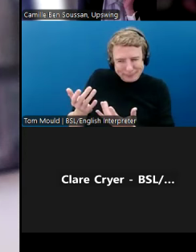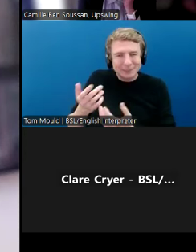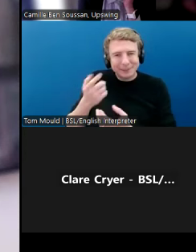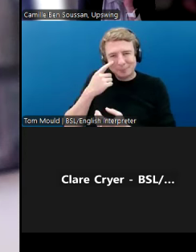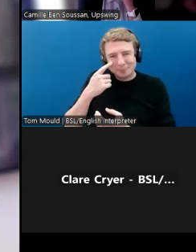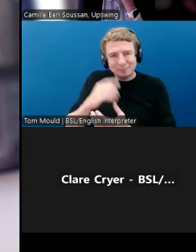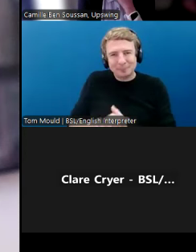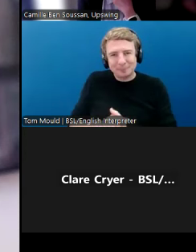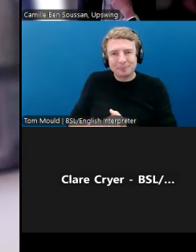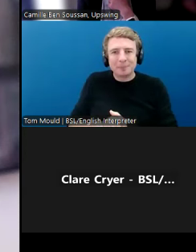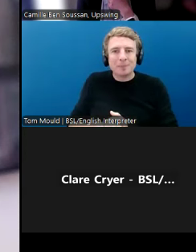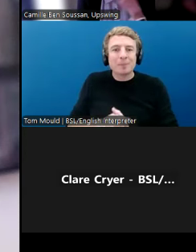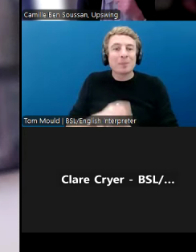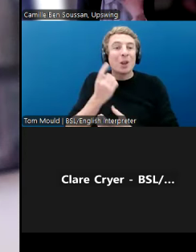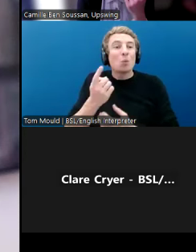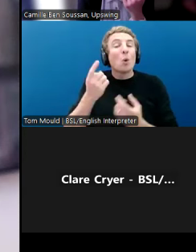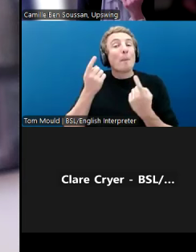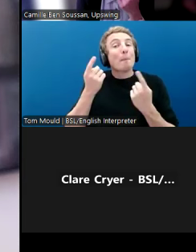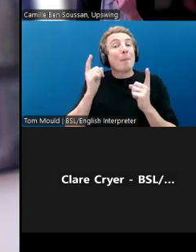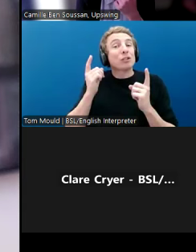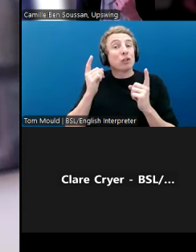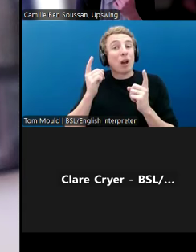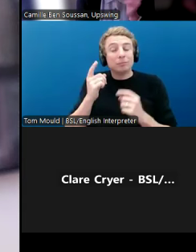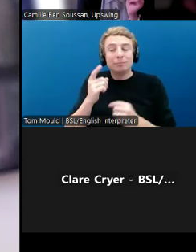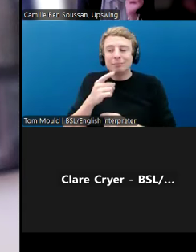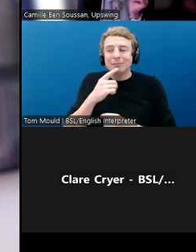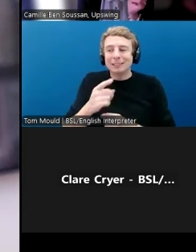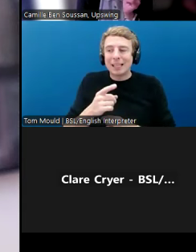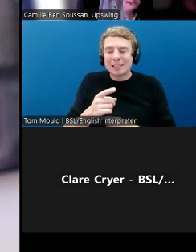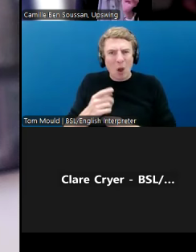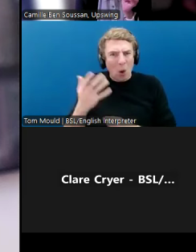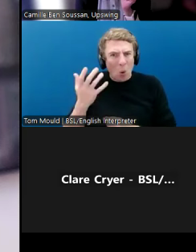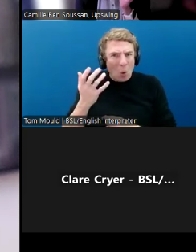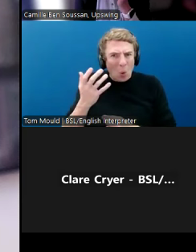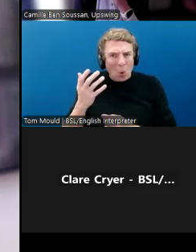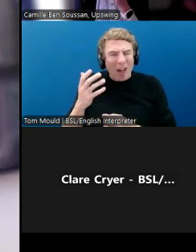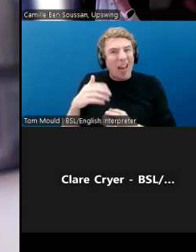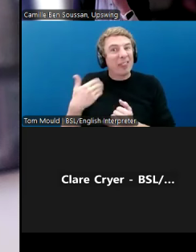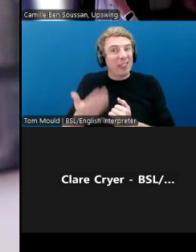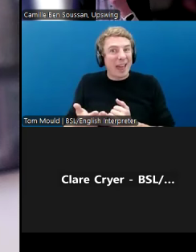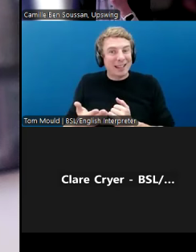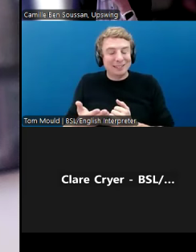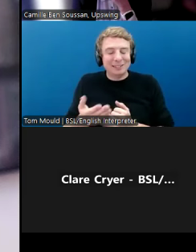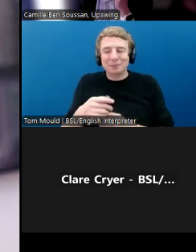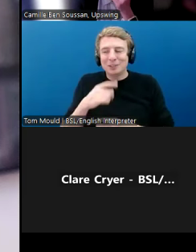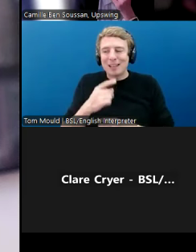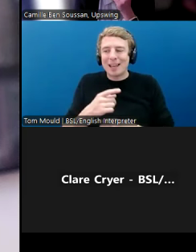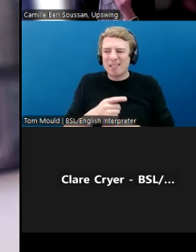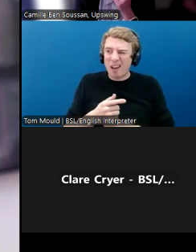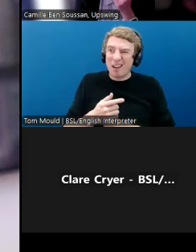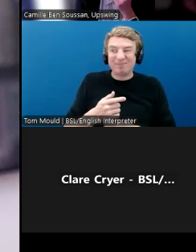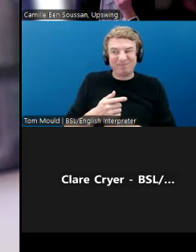the circle manager, who at the end of the project told us that she initially didn't want us here. she was